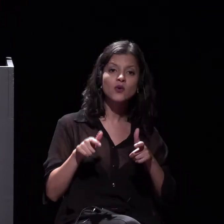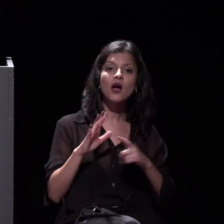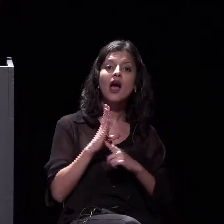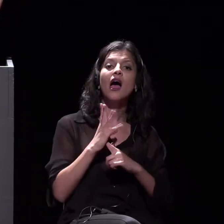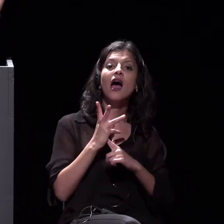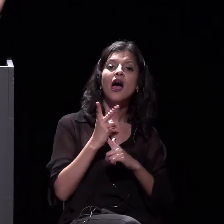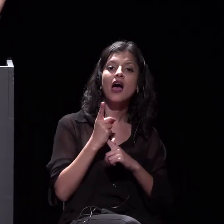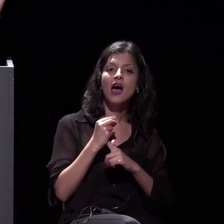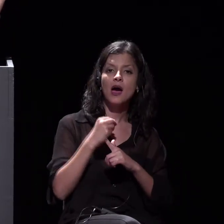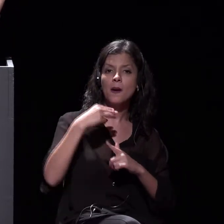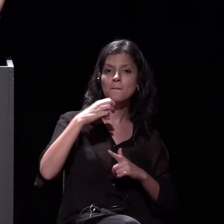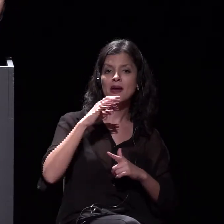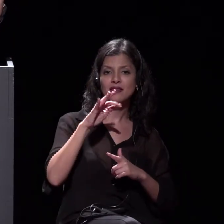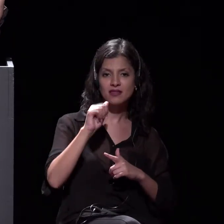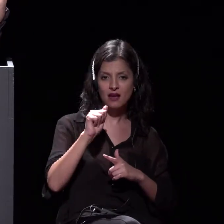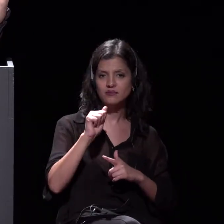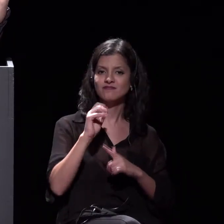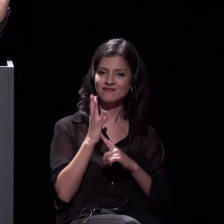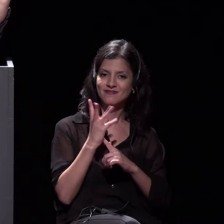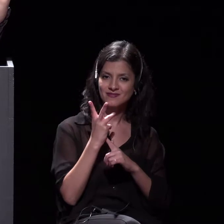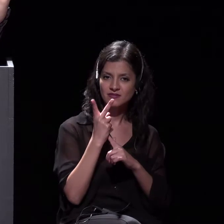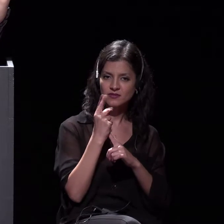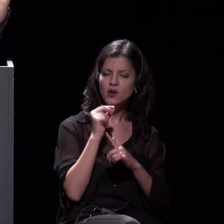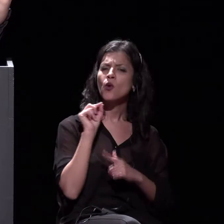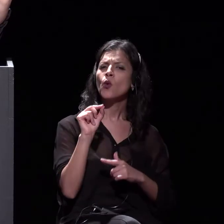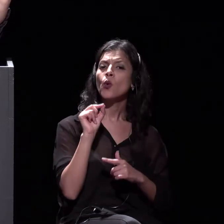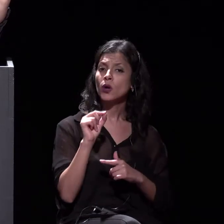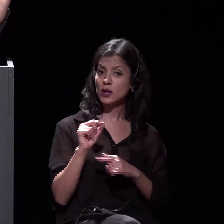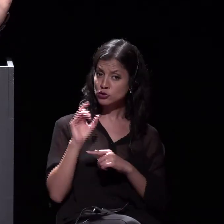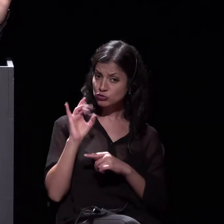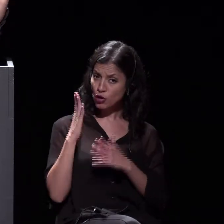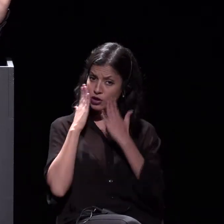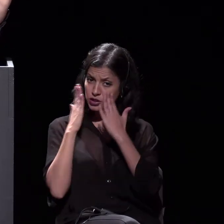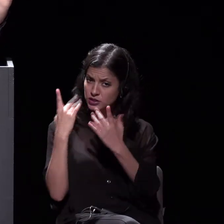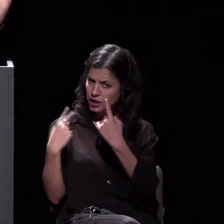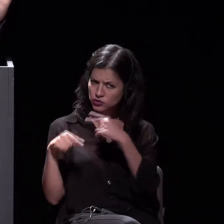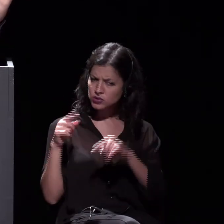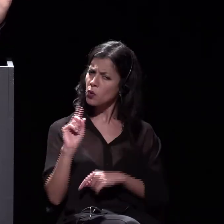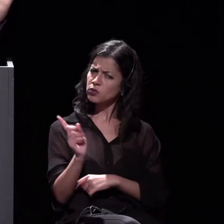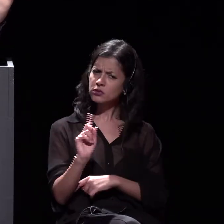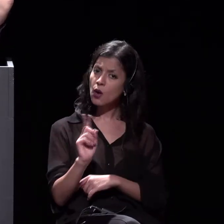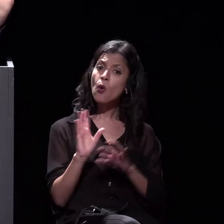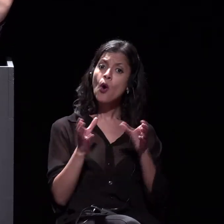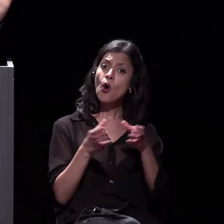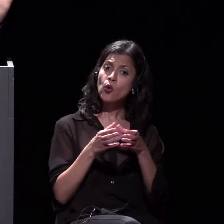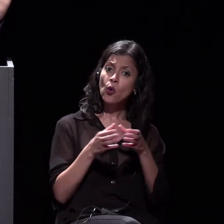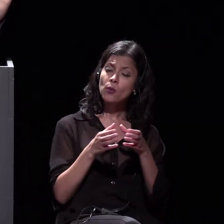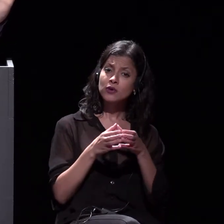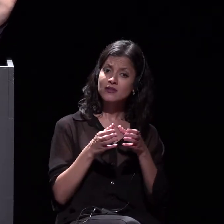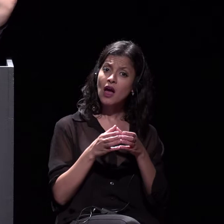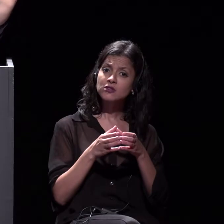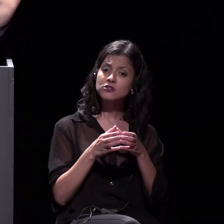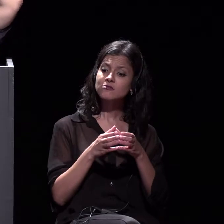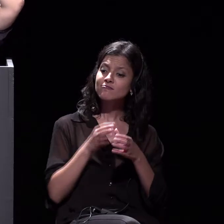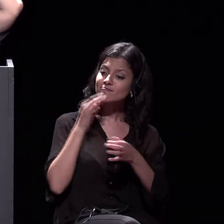to the front, but where institutional mores are seen as something to be escaped from. I mean, someone that I don't normally quote, but Jens